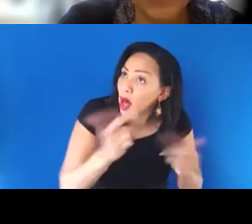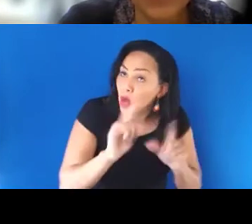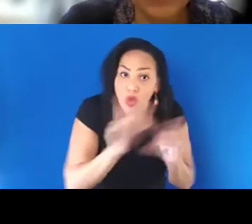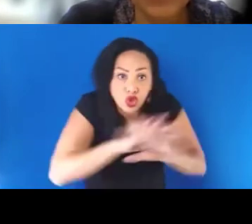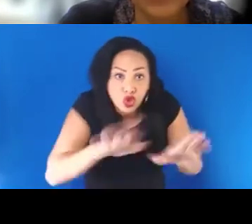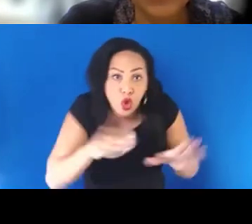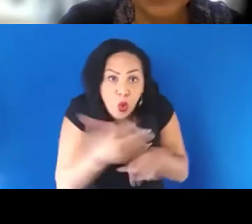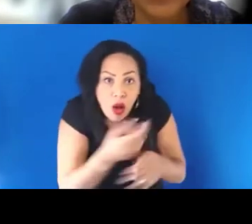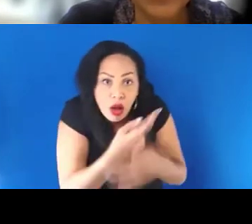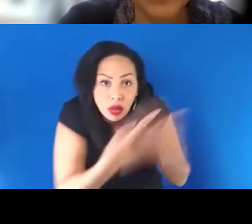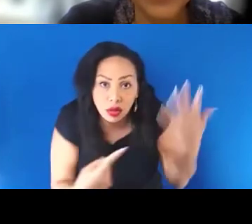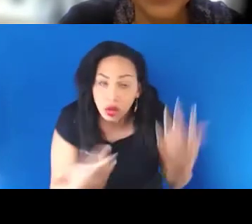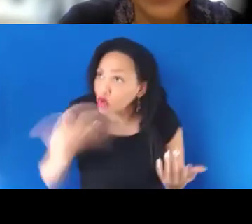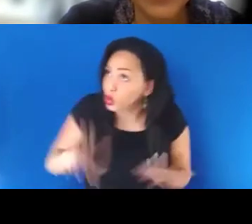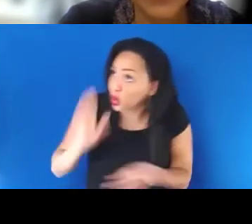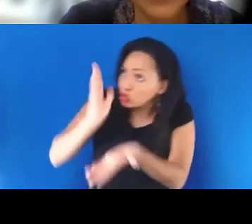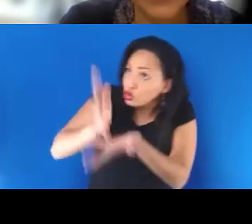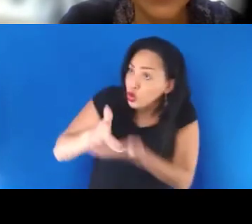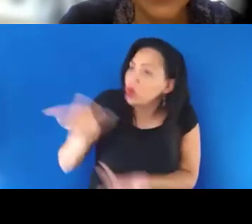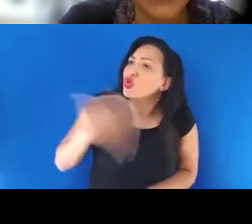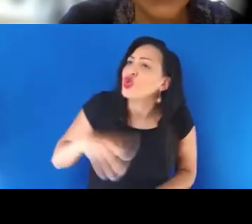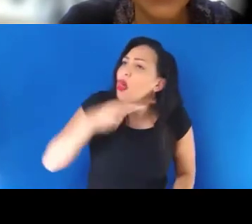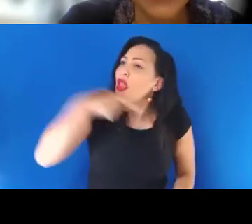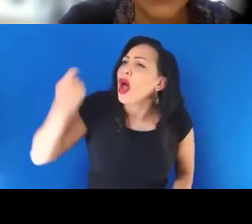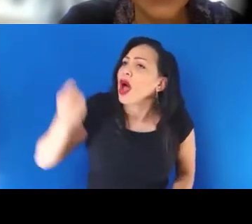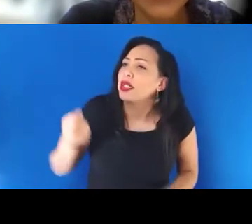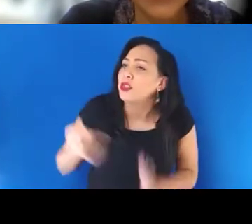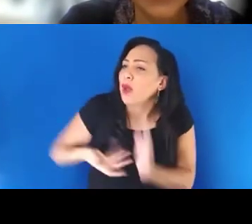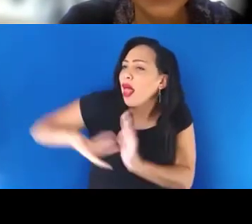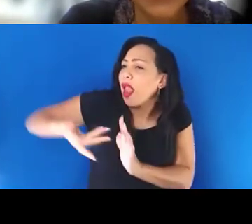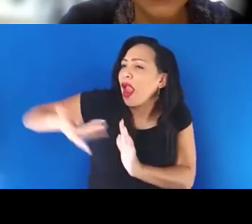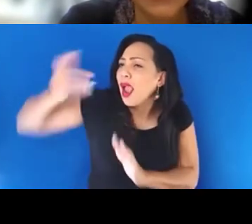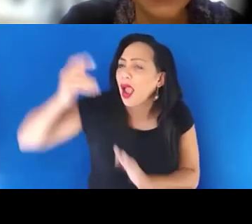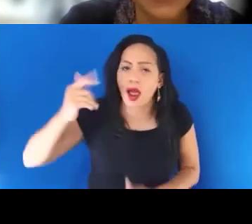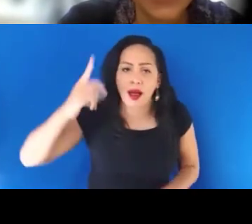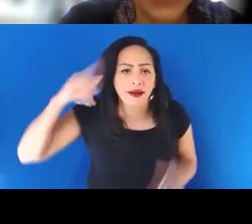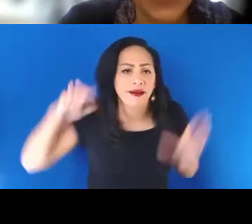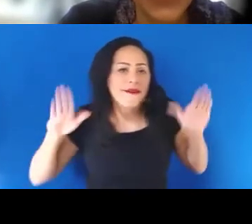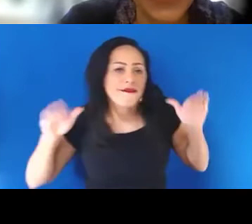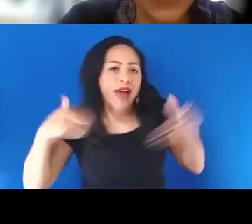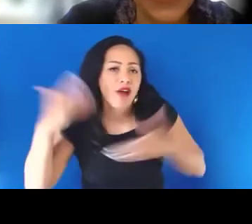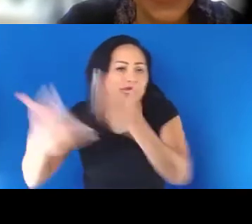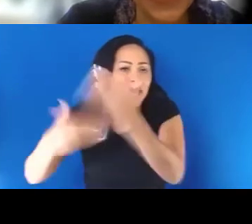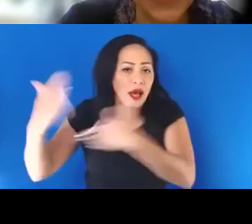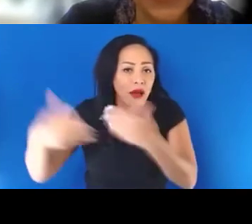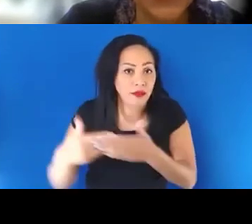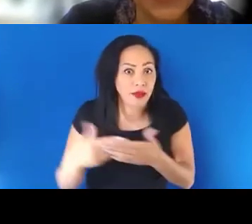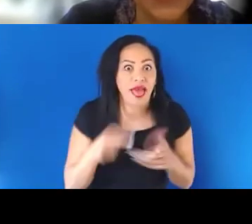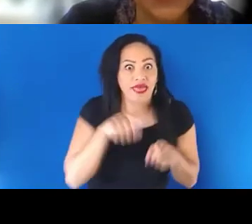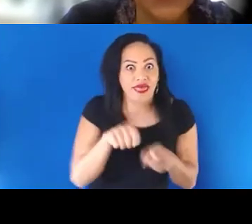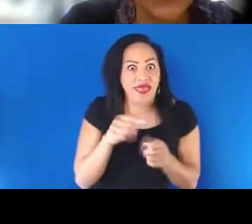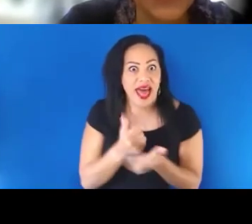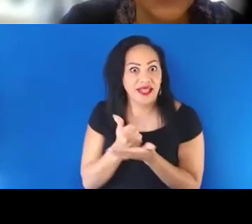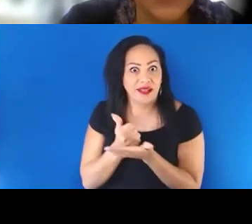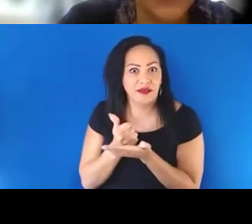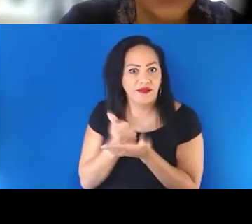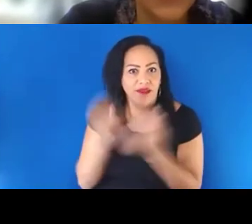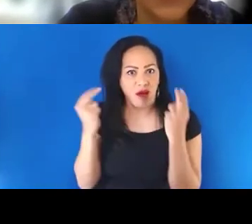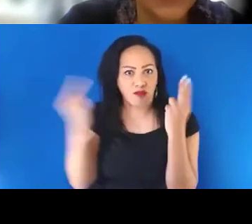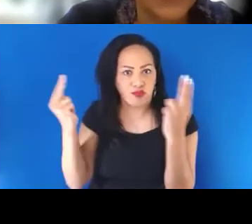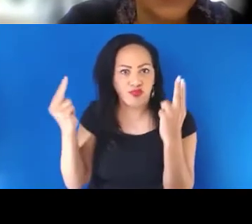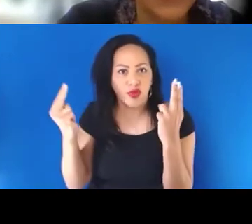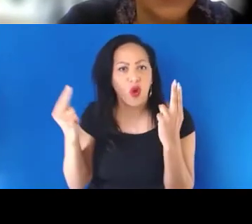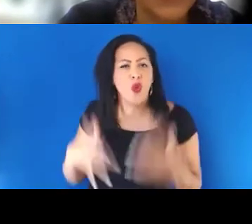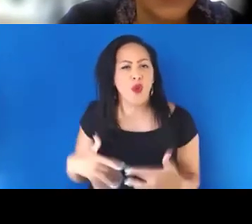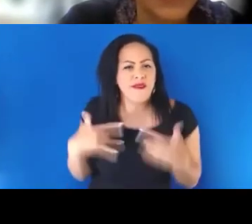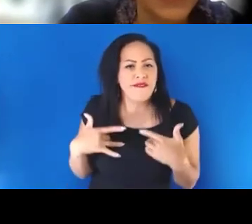truth or you want a fairy tale? We can give you both. Now that was our emancipation, that you are locked